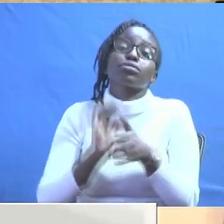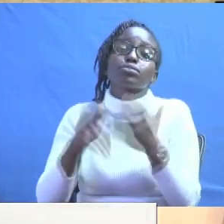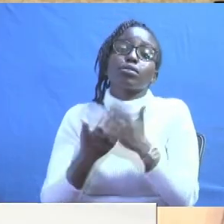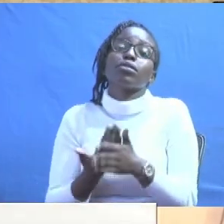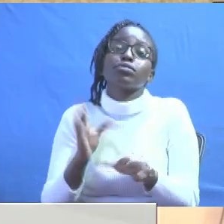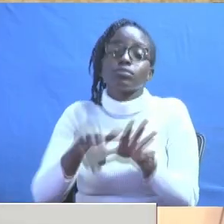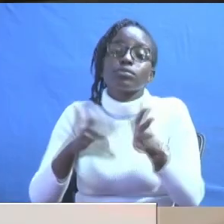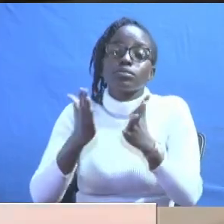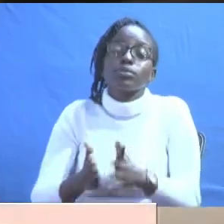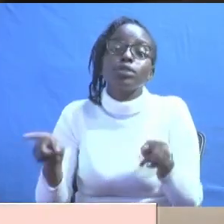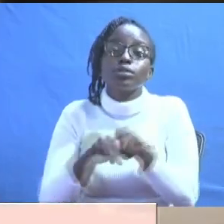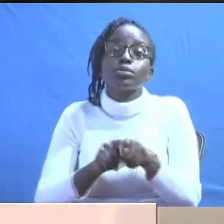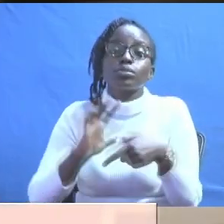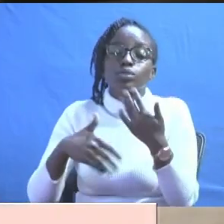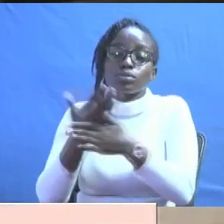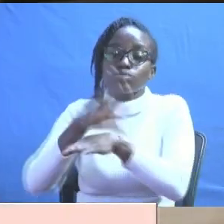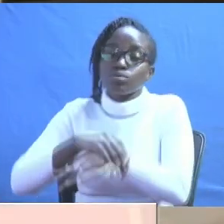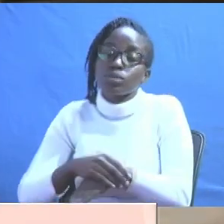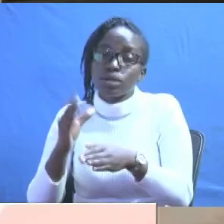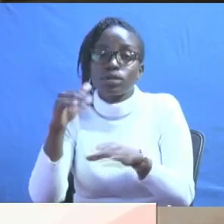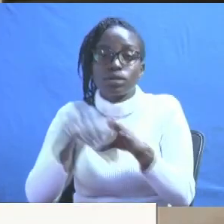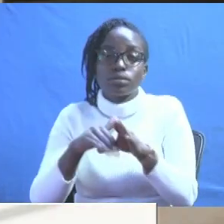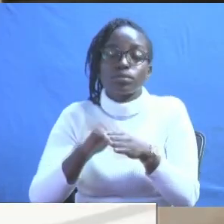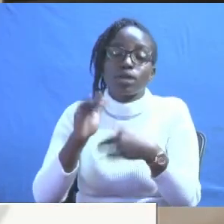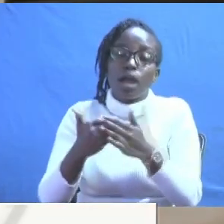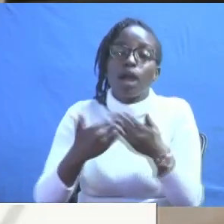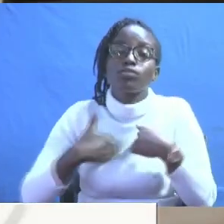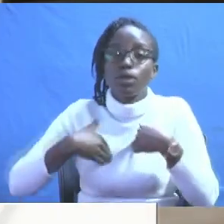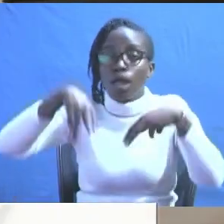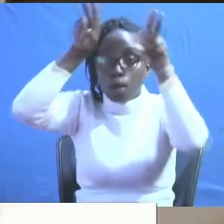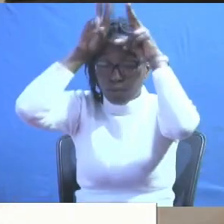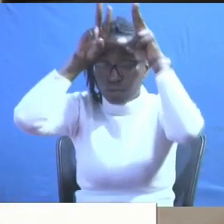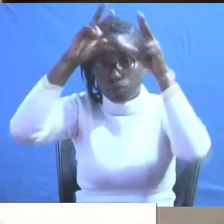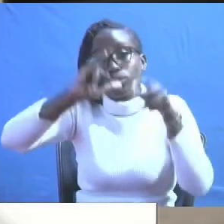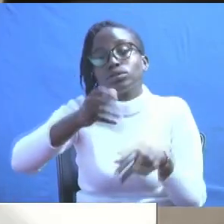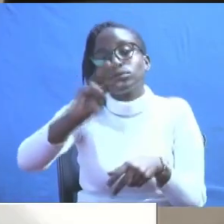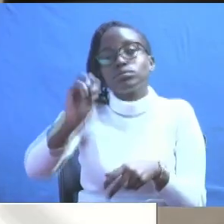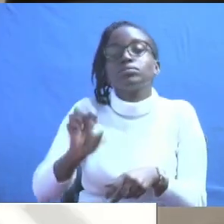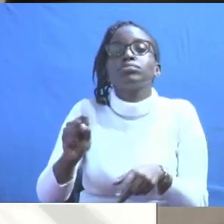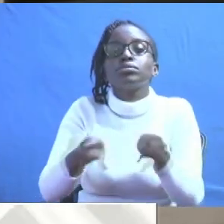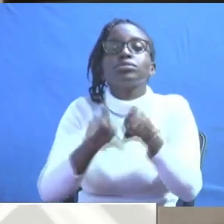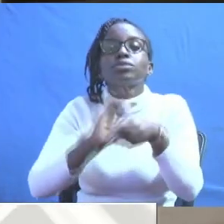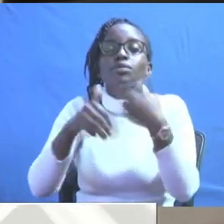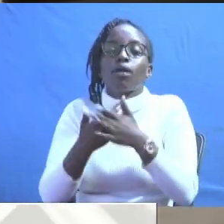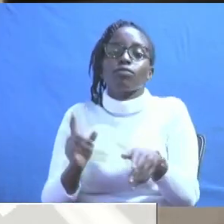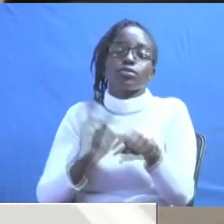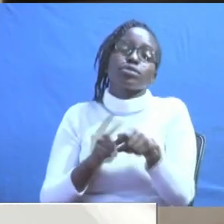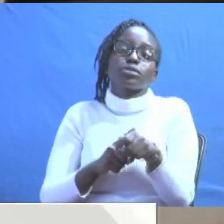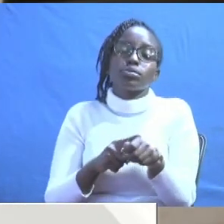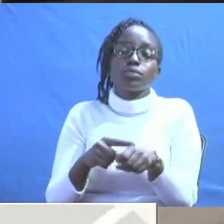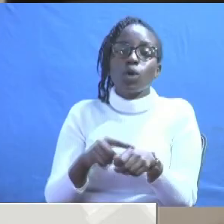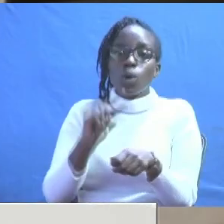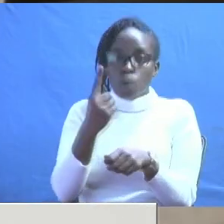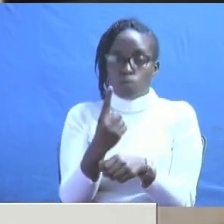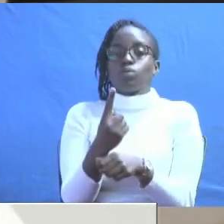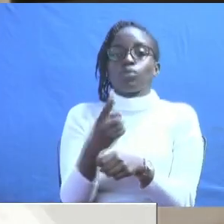their enterprises. James Muremi, one of the goat farmers from Kirinyaga, applauded KAGRIC for the initiative, while at the same time calling on